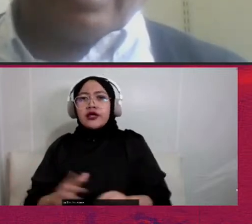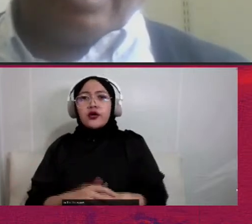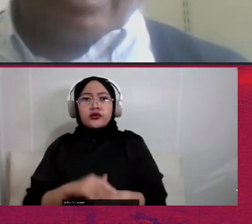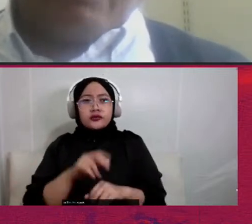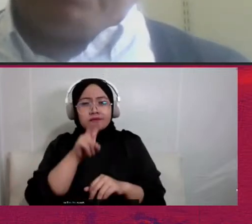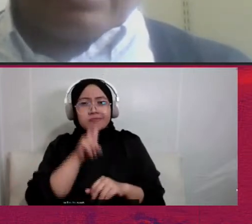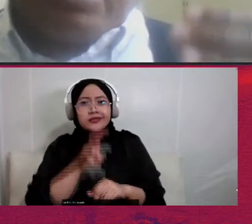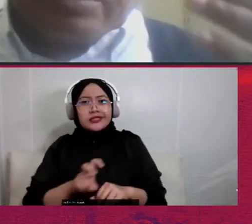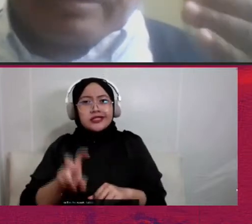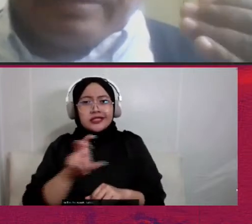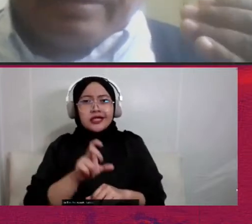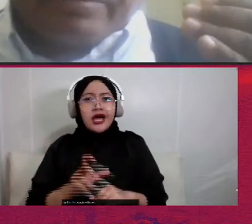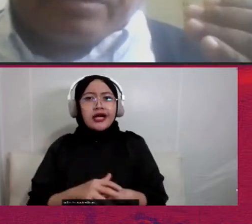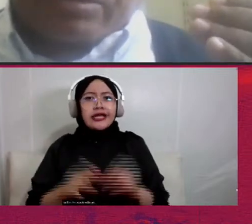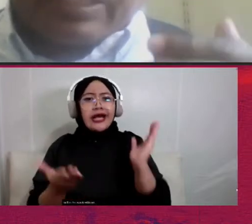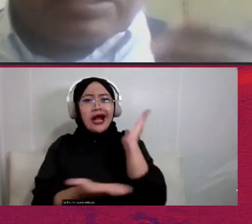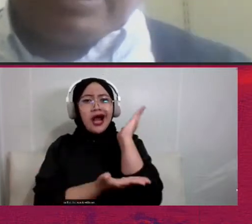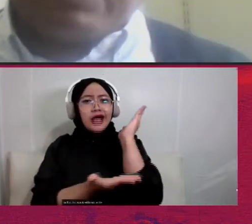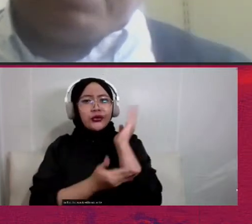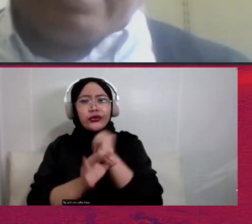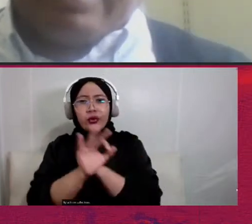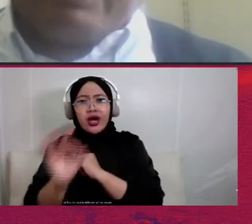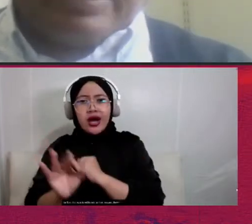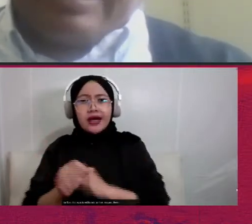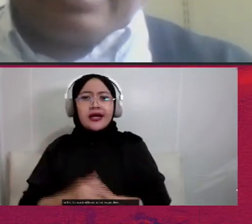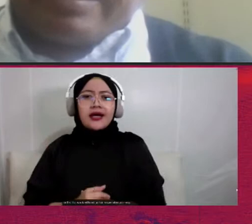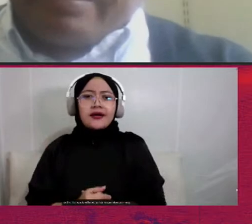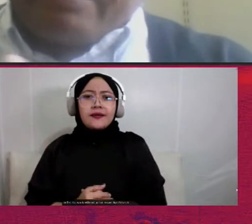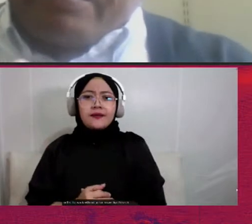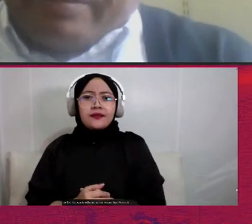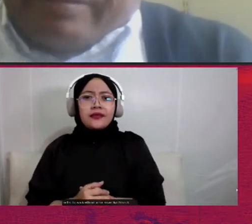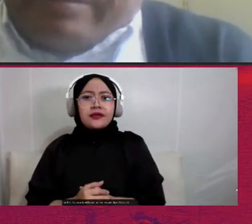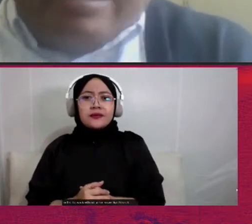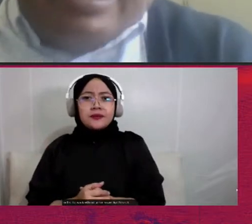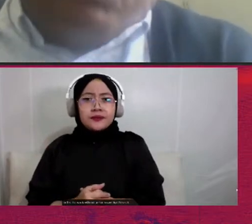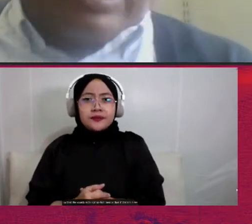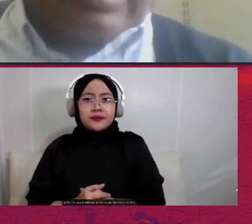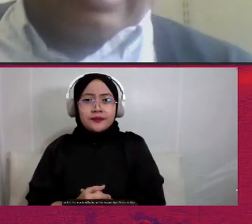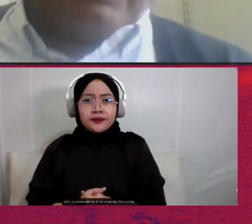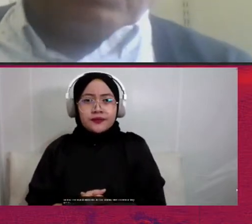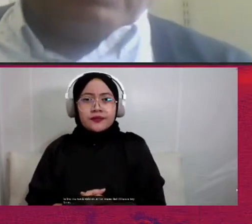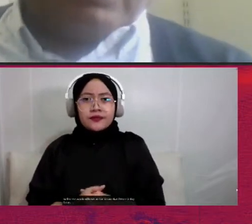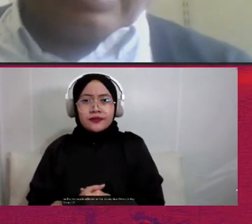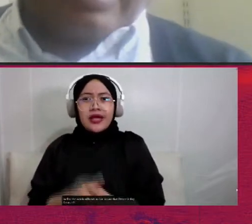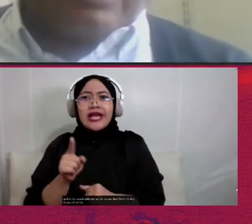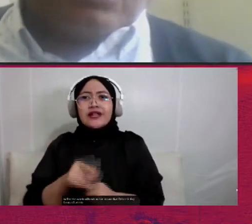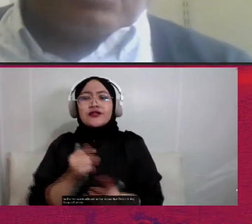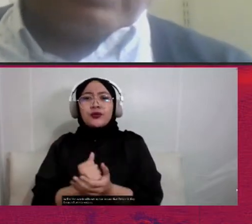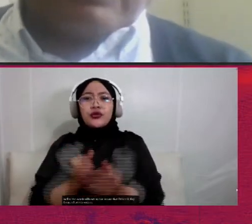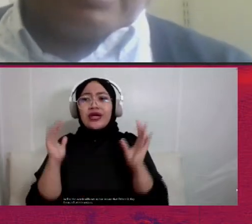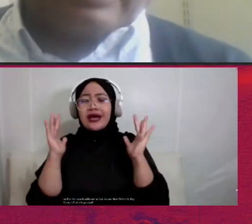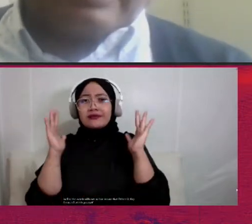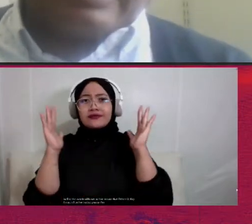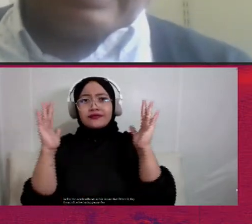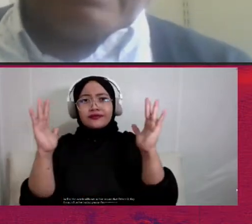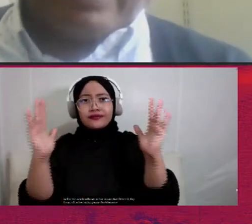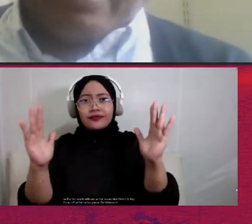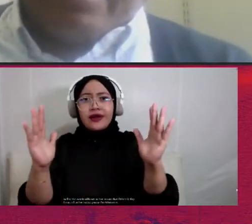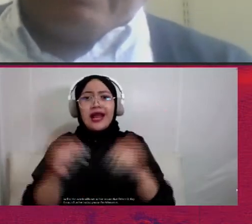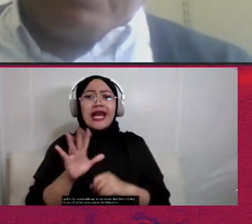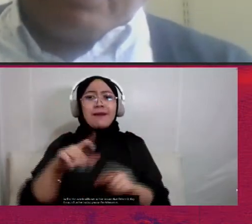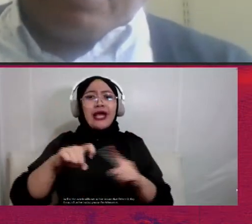wood. They will not. So that means if there is tiny forest left within that radius of 5